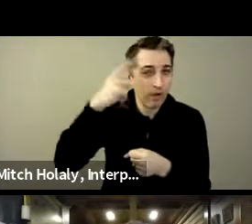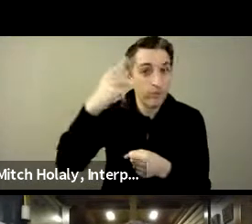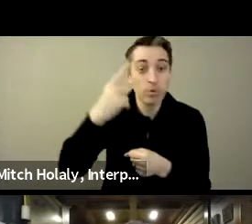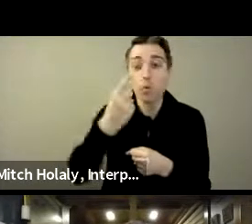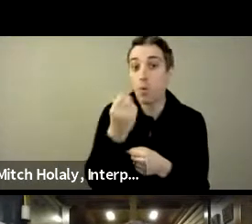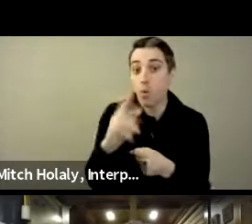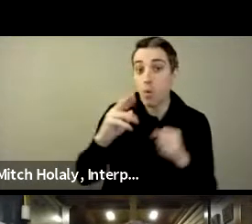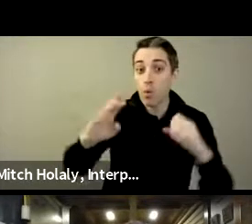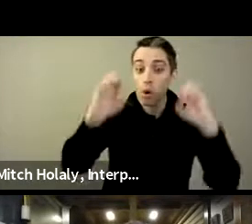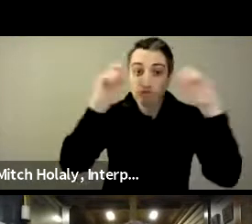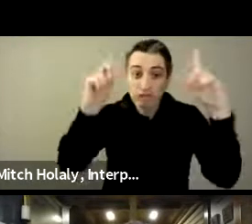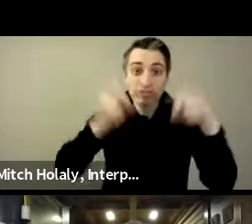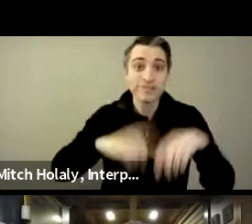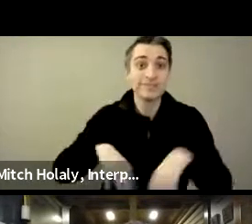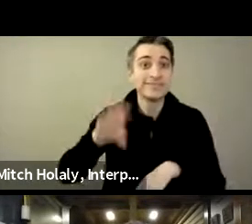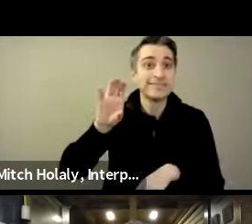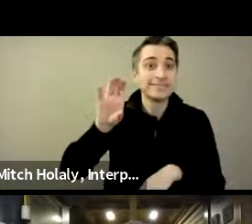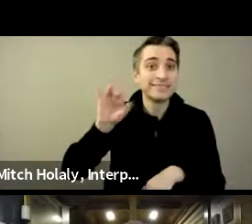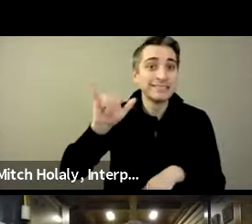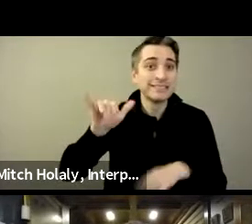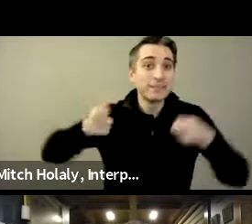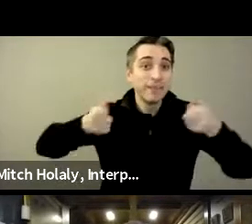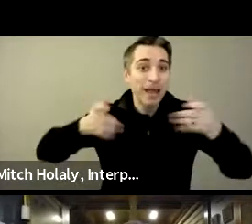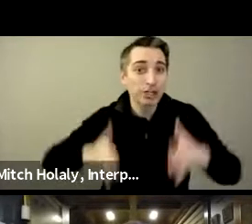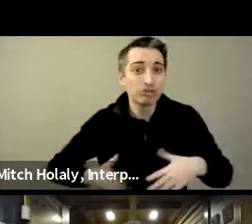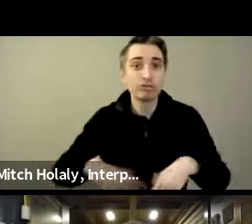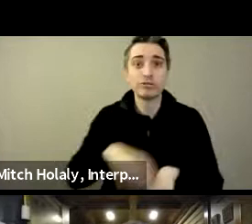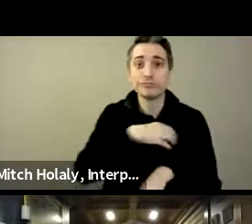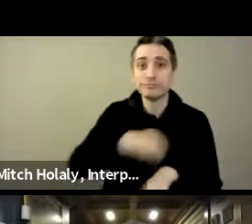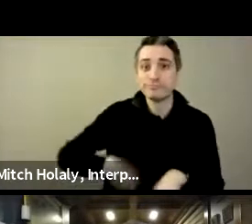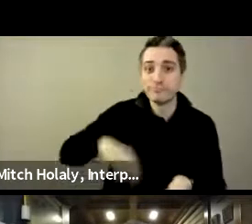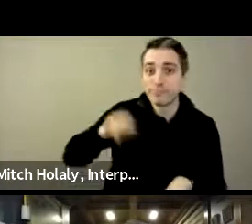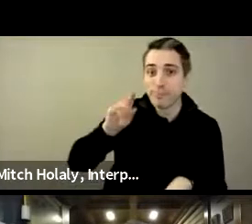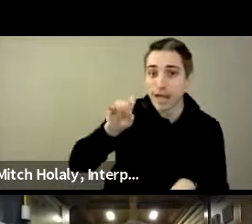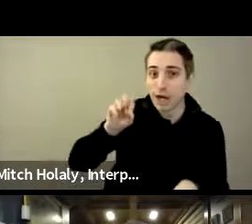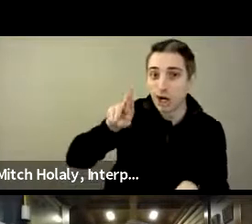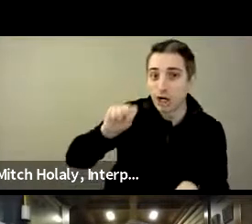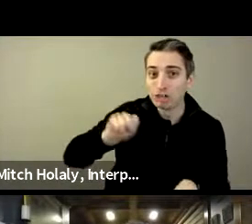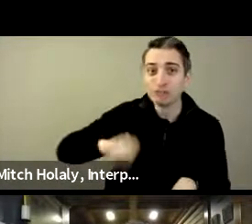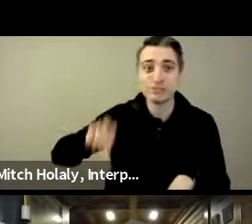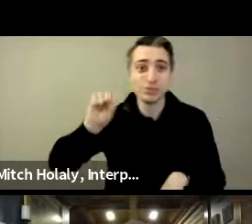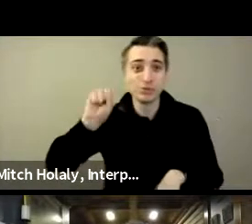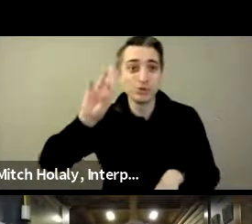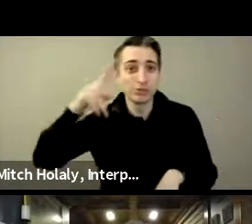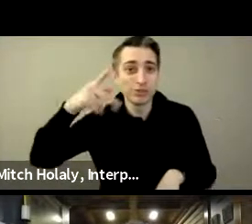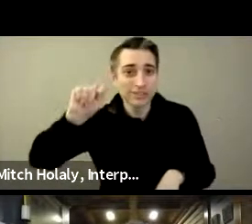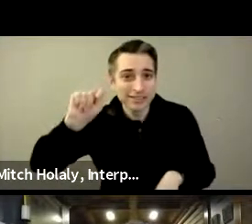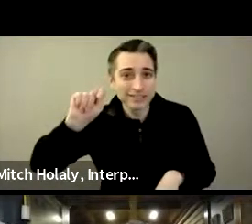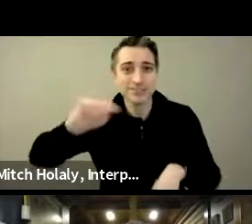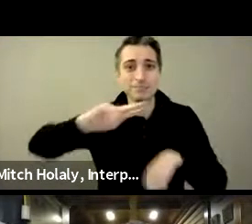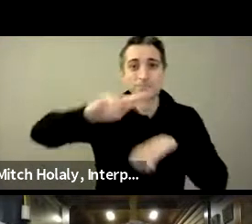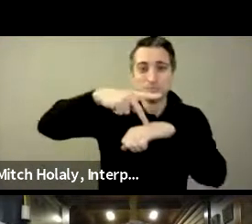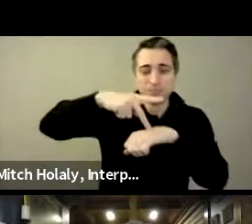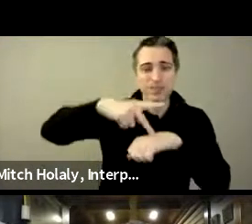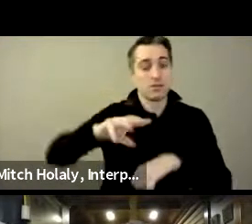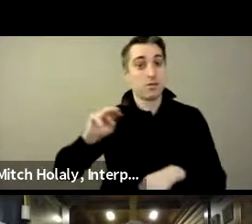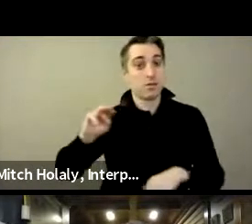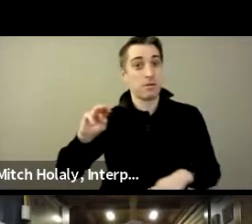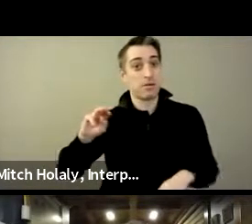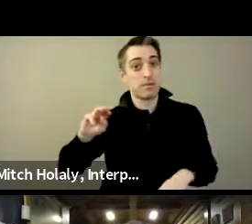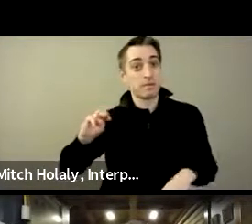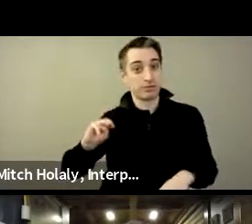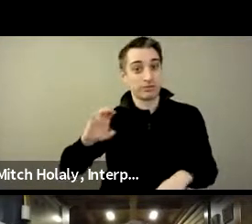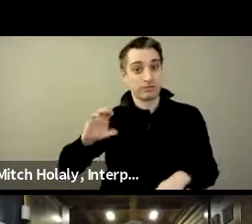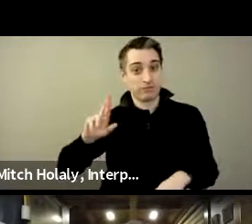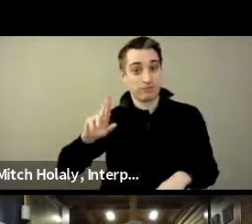city managers, mayors, county administrators, and superintendents. Based on the Michigan Civil Rights Commission recommendations in